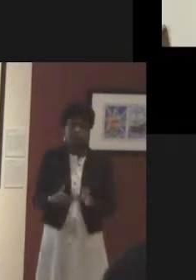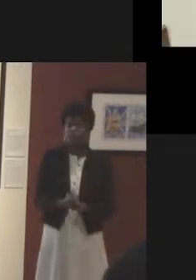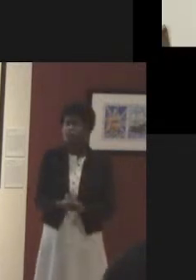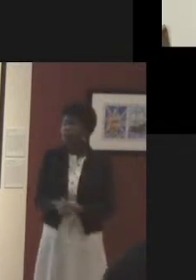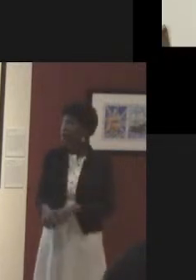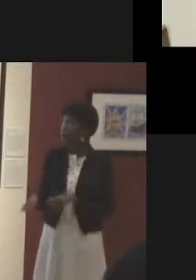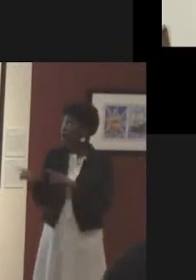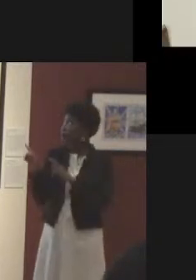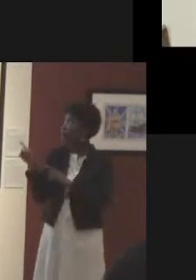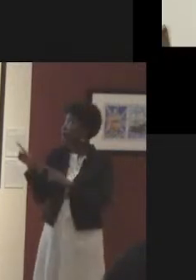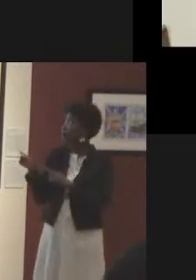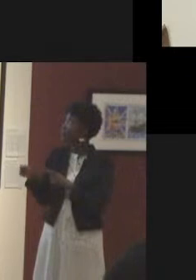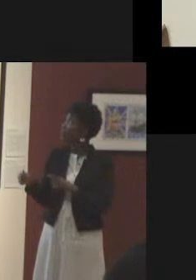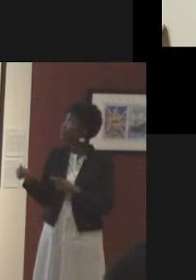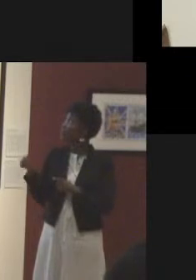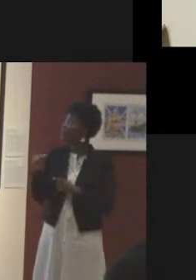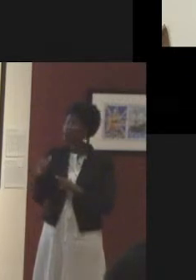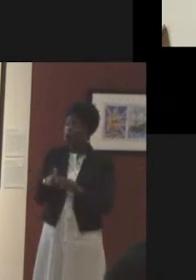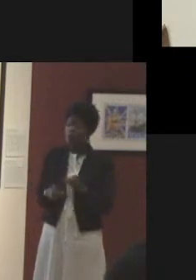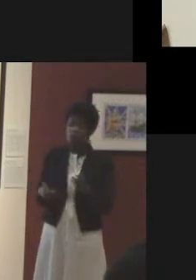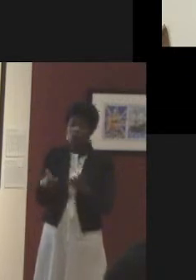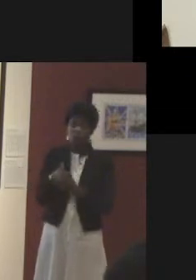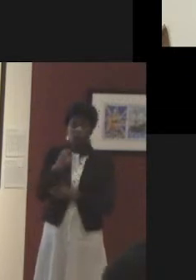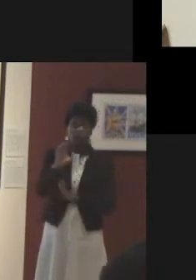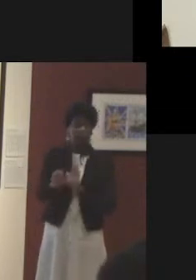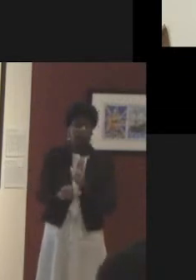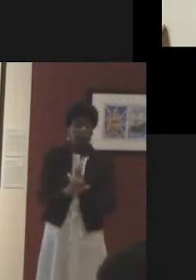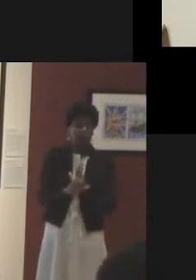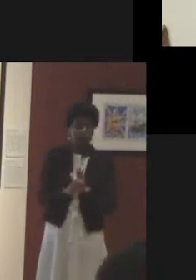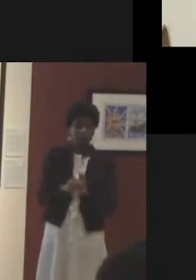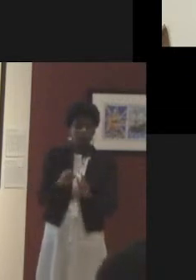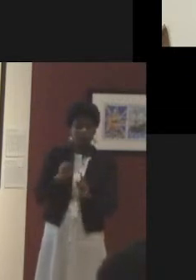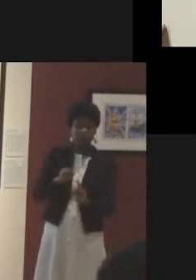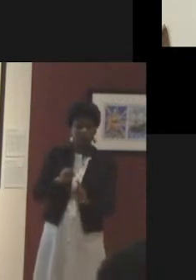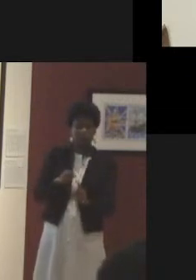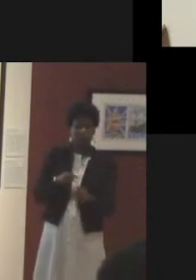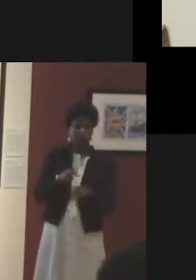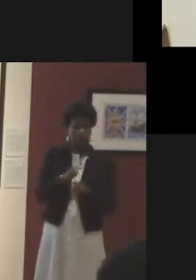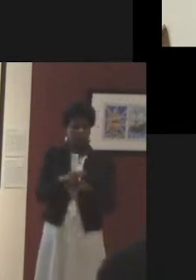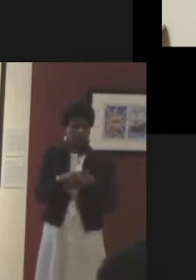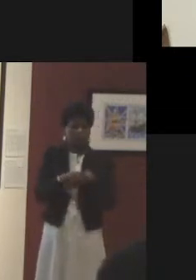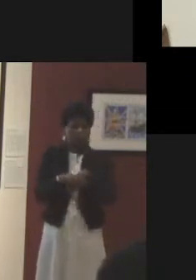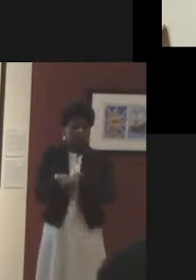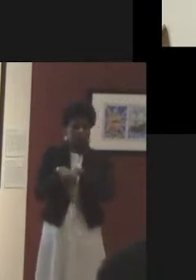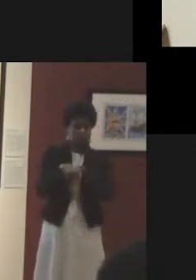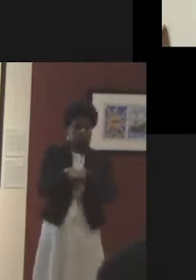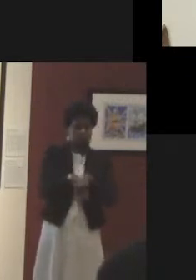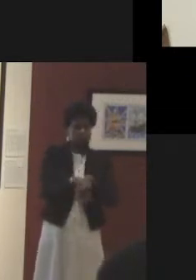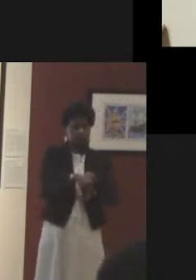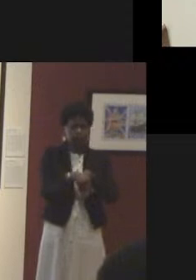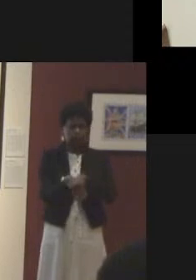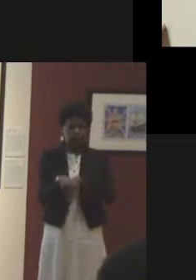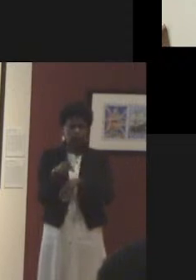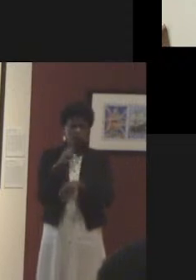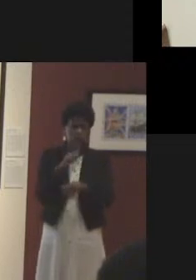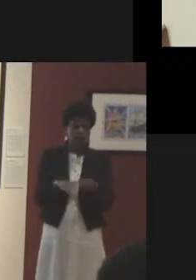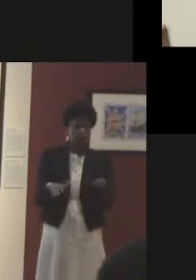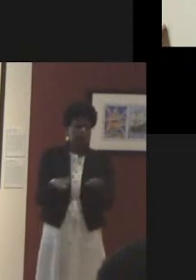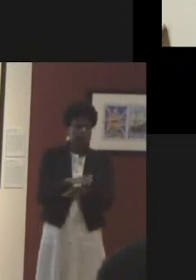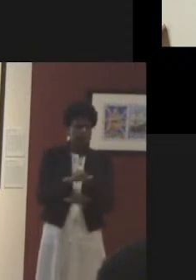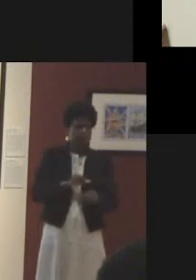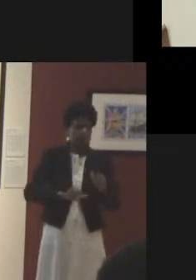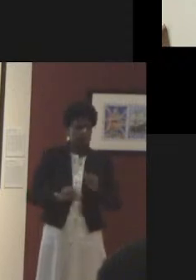This is just another close-up image of Pindar as he hangs there for the duration of this performance.